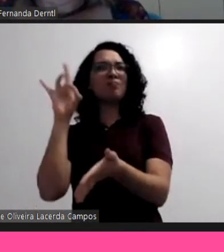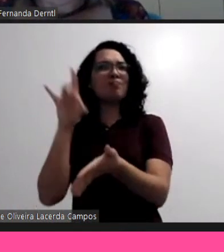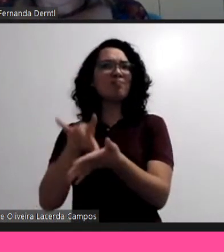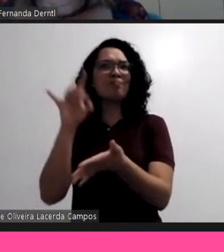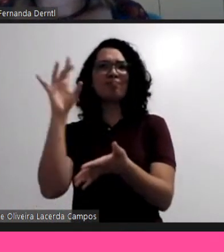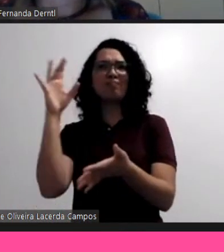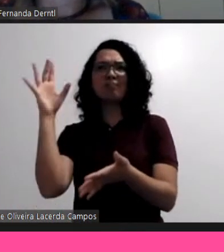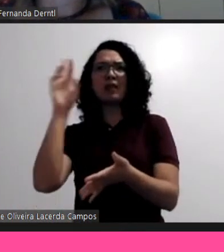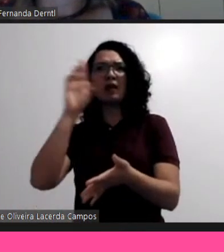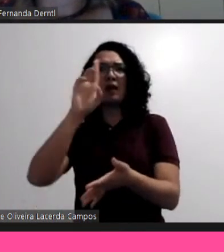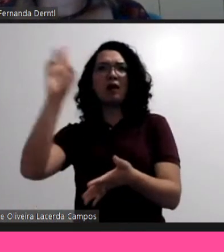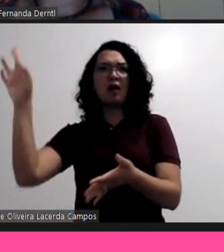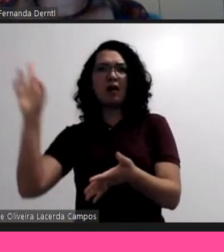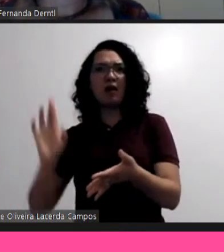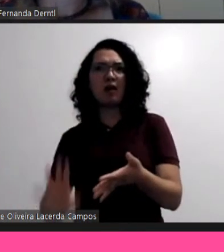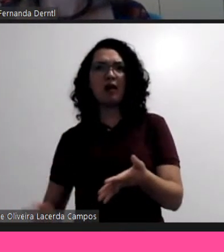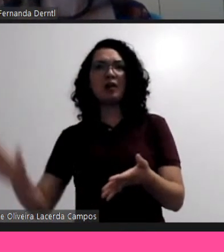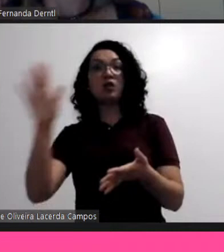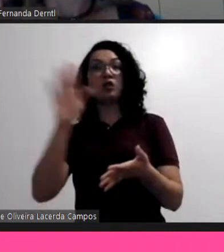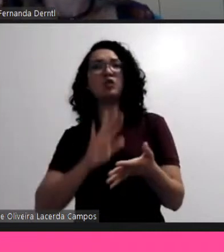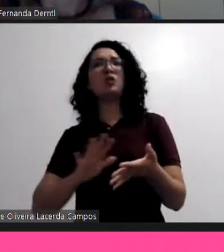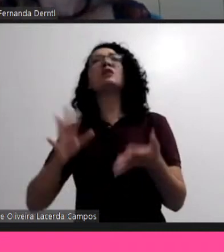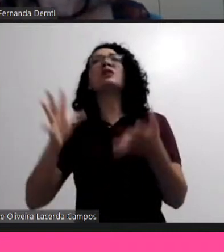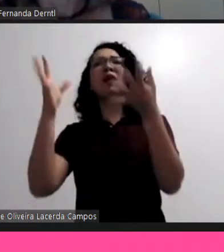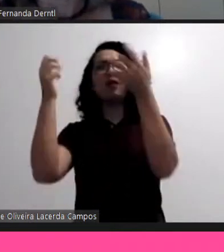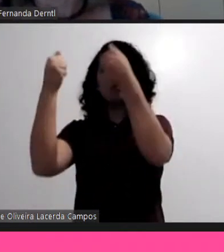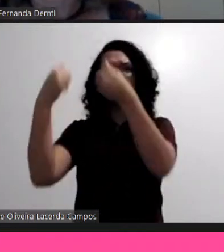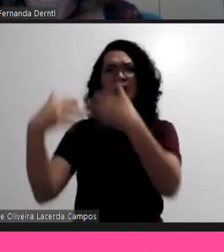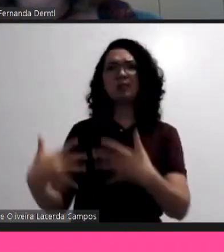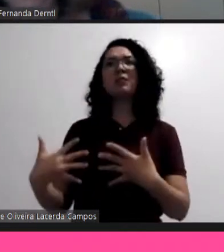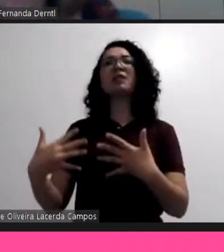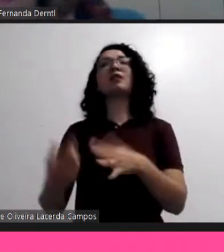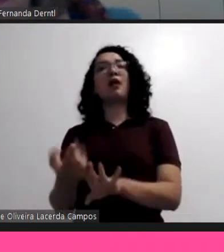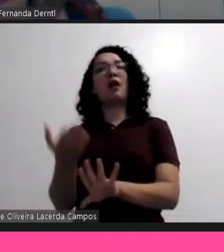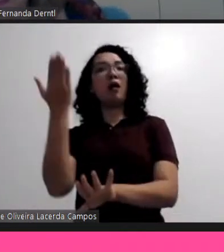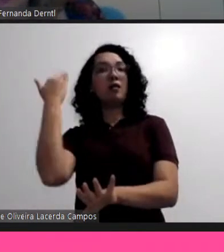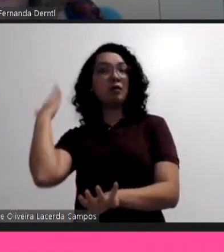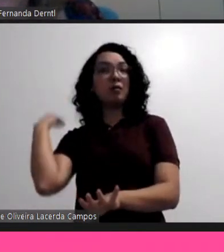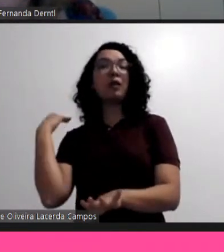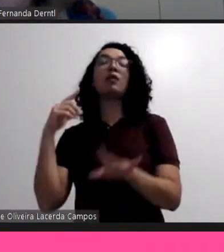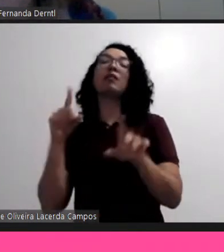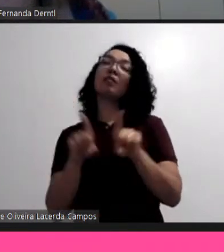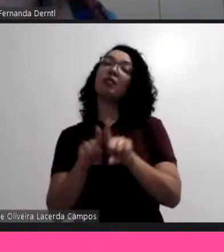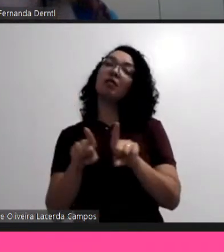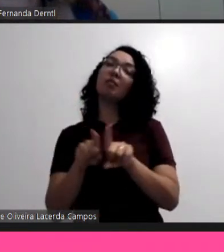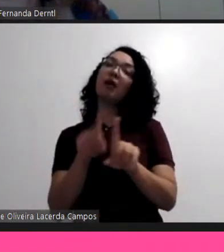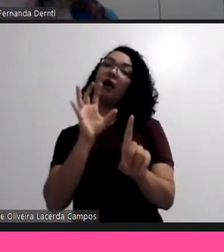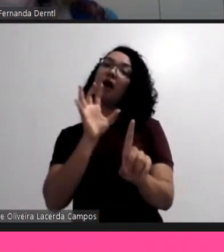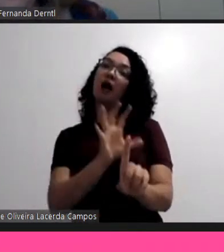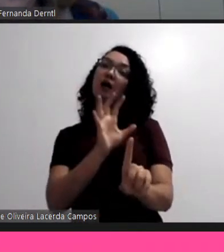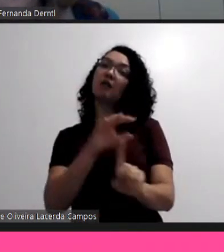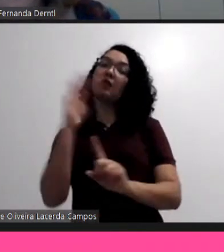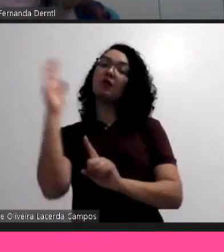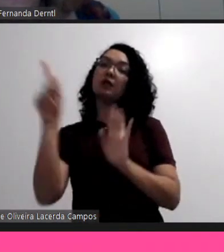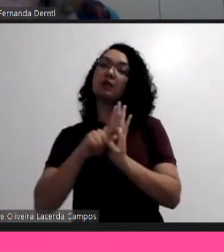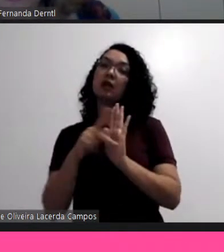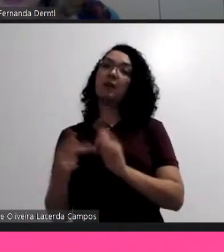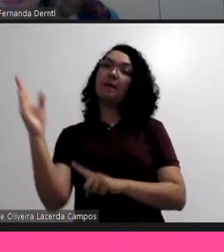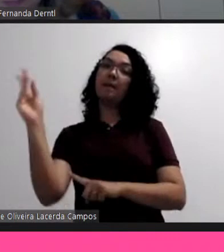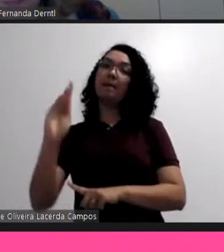this, where the Brazilian influence is an aspect of it, but also then looking to local context, the